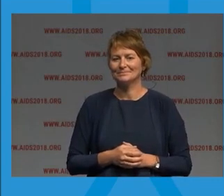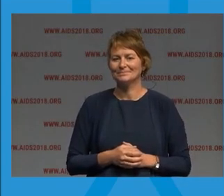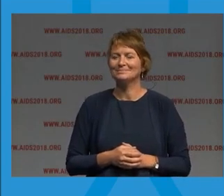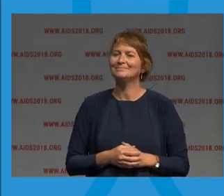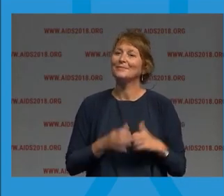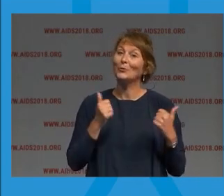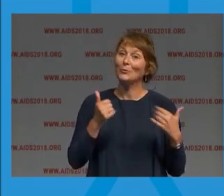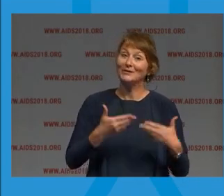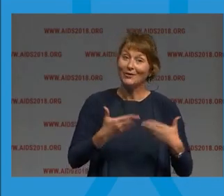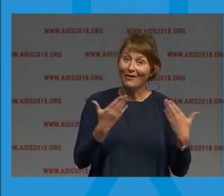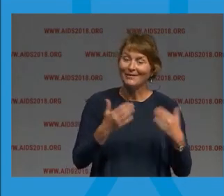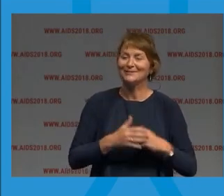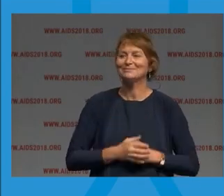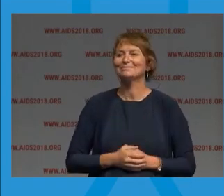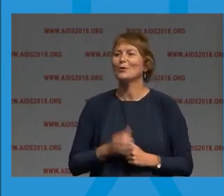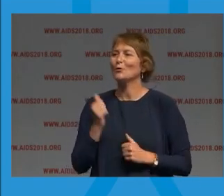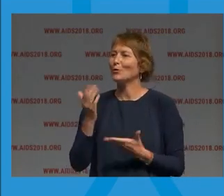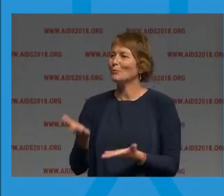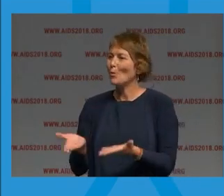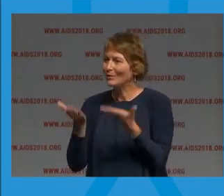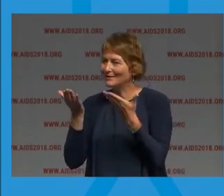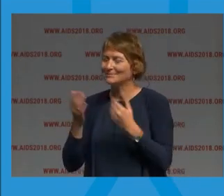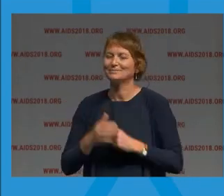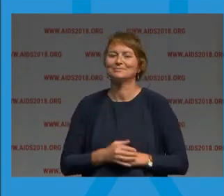goeiedag, good morning.